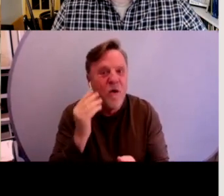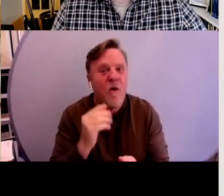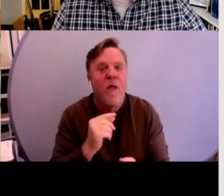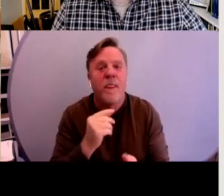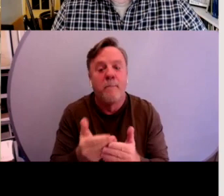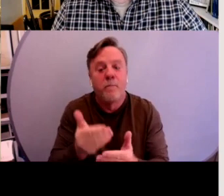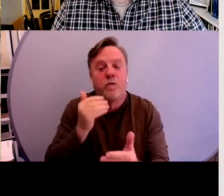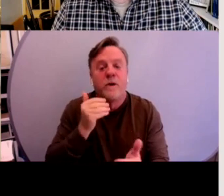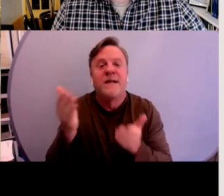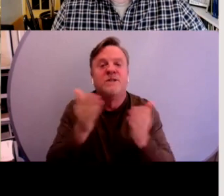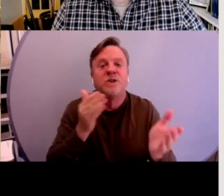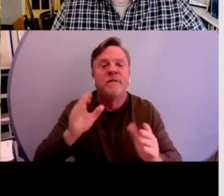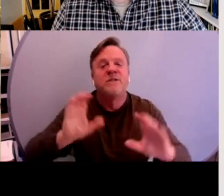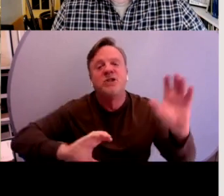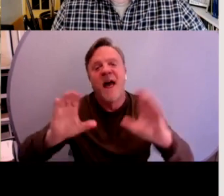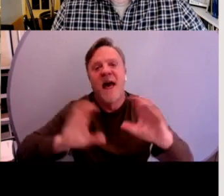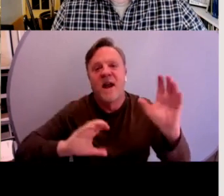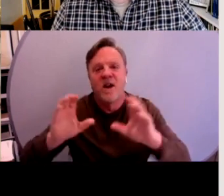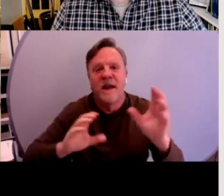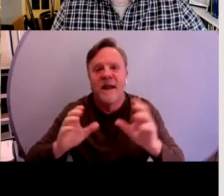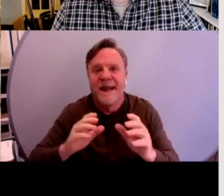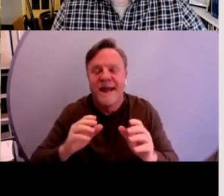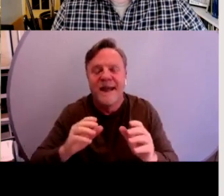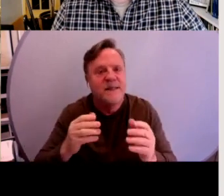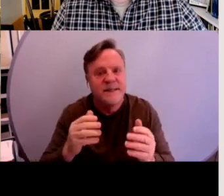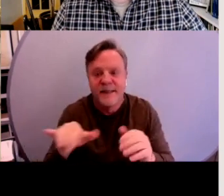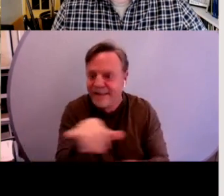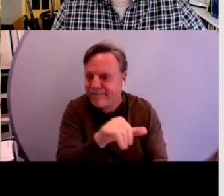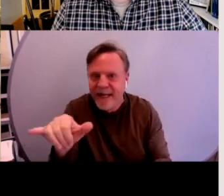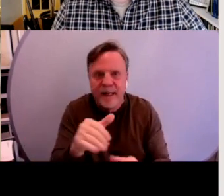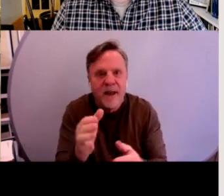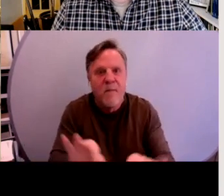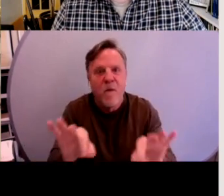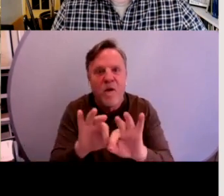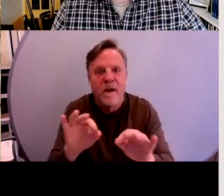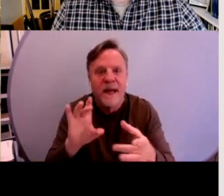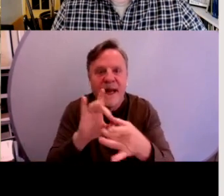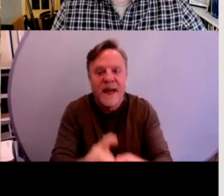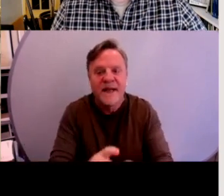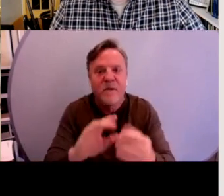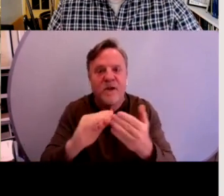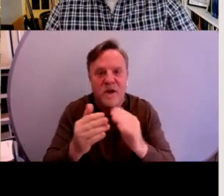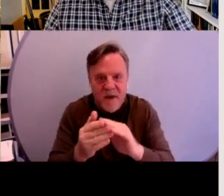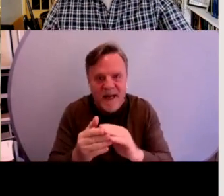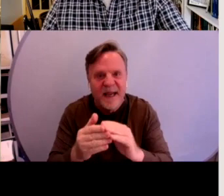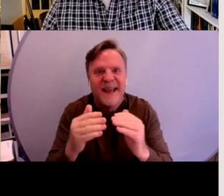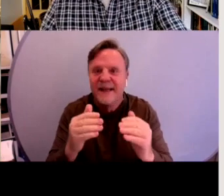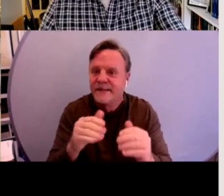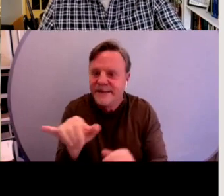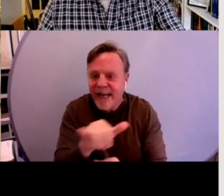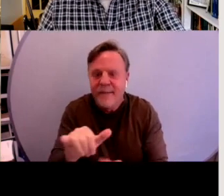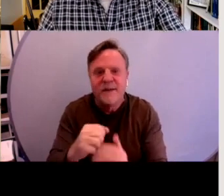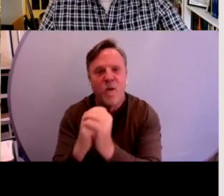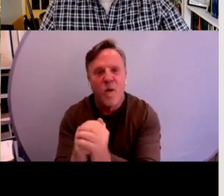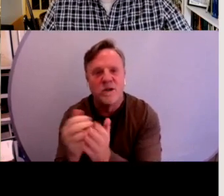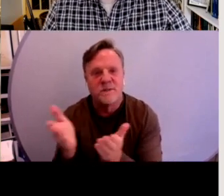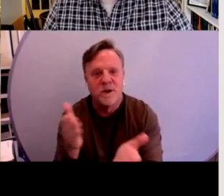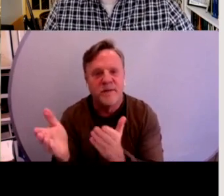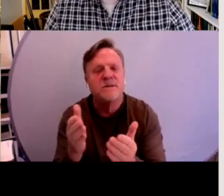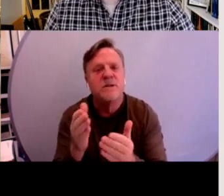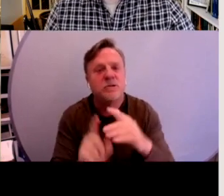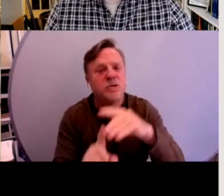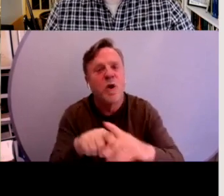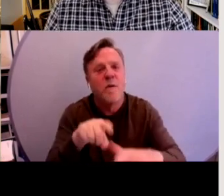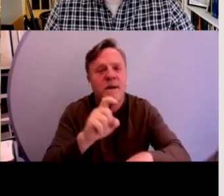in the lobby is just as important for connecting with the community as the actual worship service is. So be on time. Bring a list of